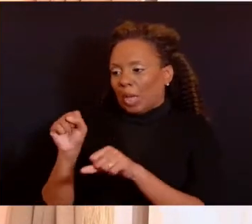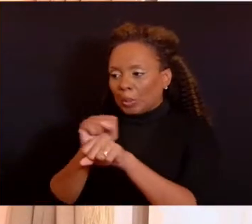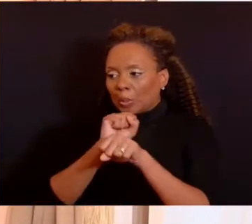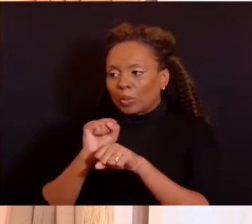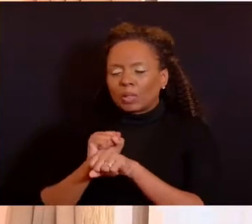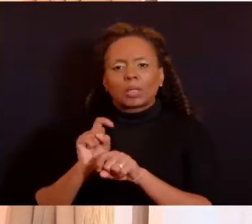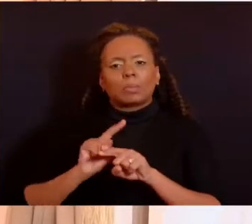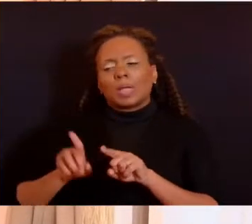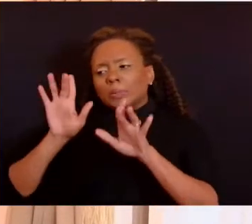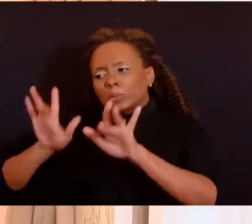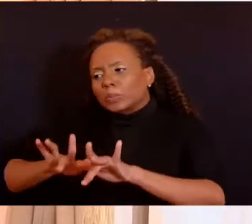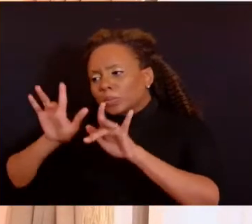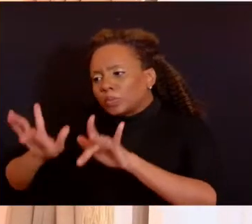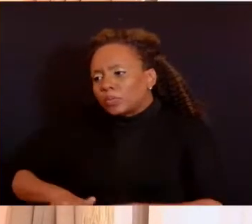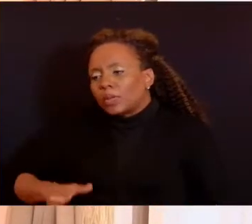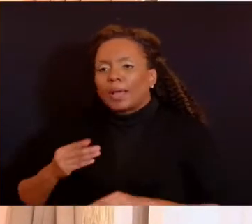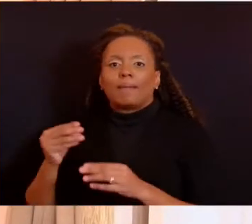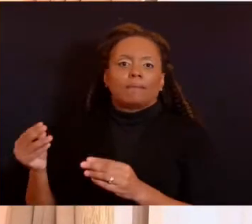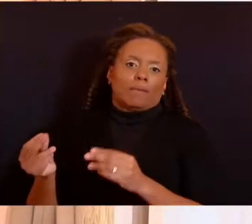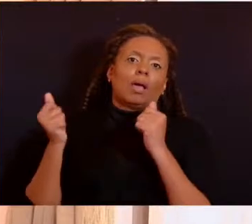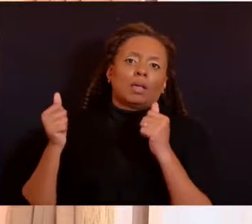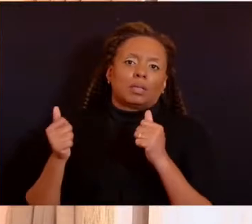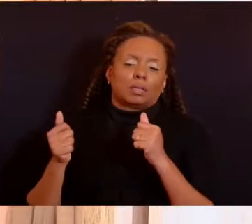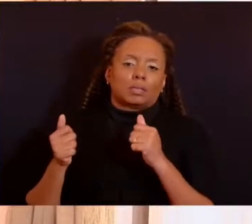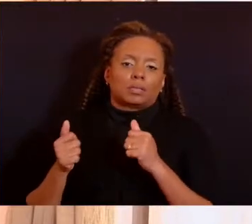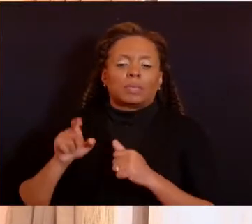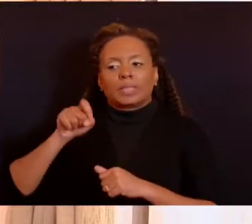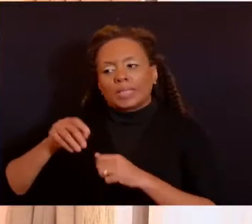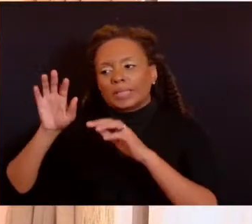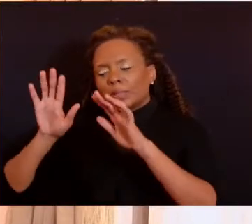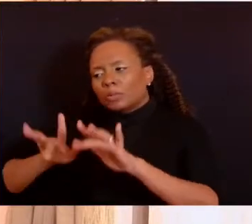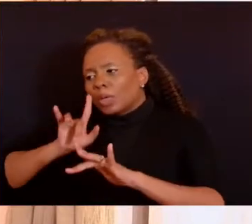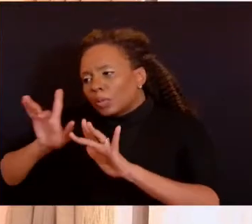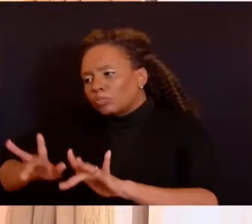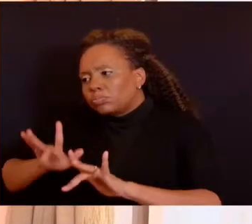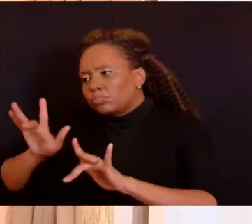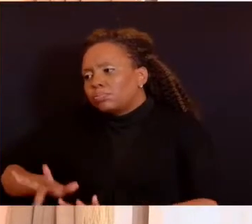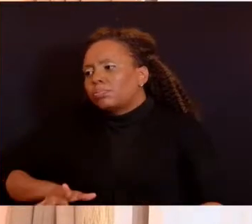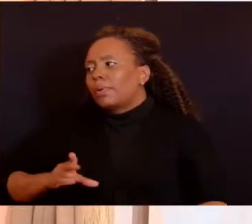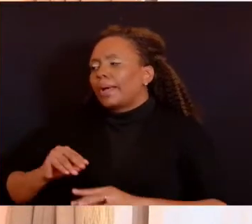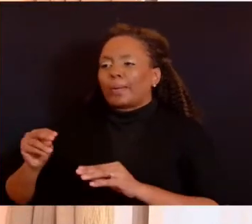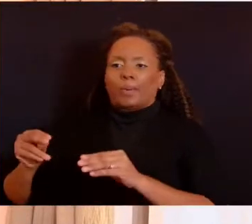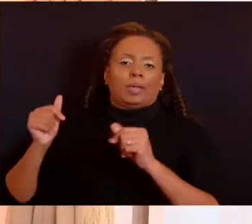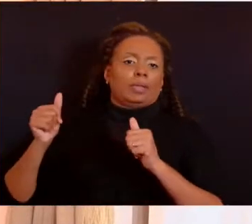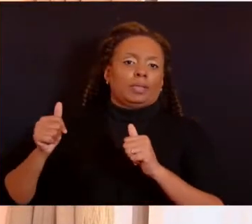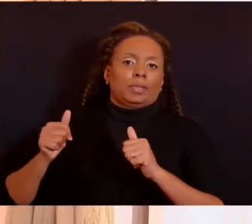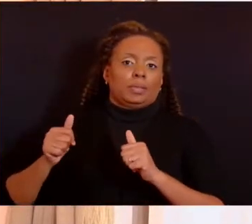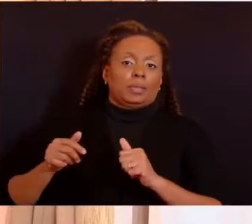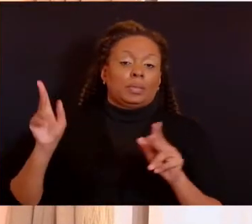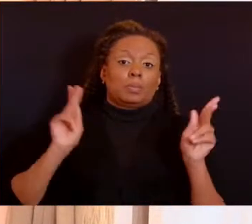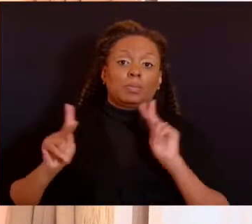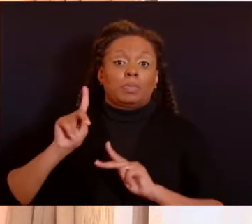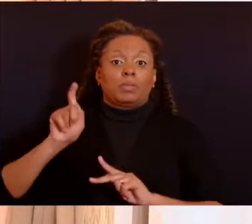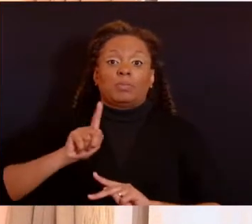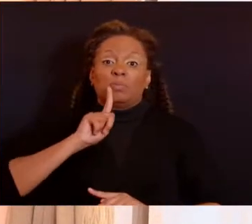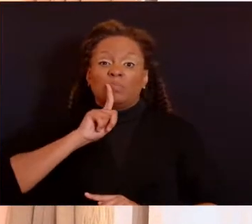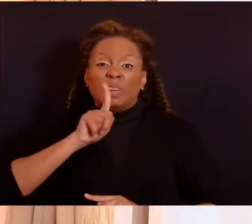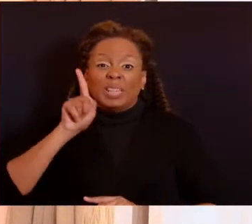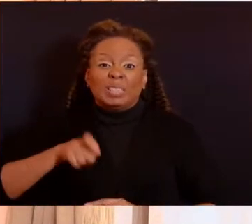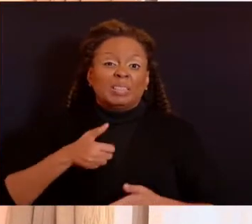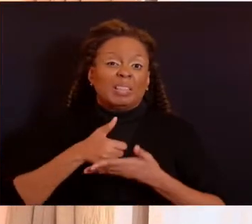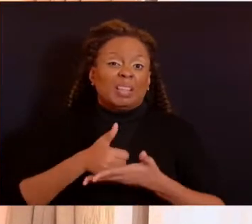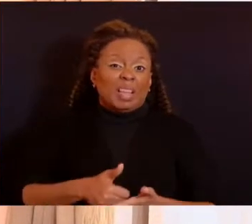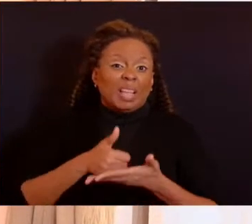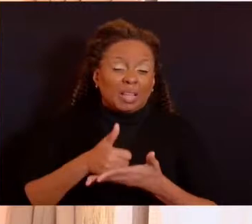with empathy and with speed. Because without empathy and speed, I regret that we put these persons who have been affected at